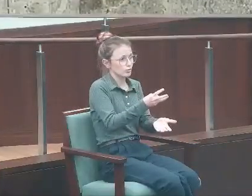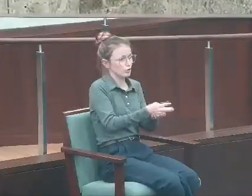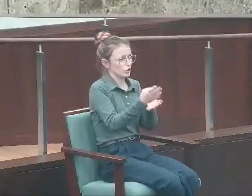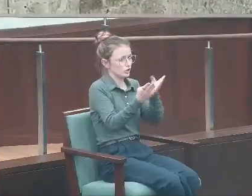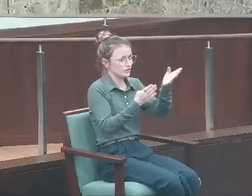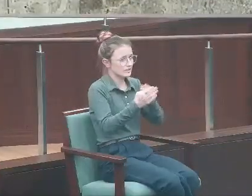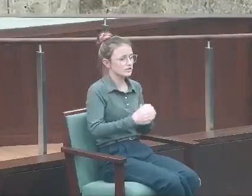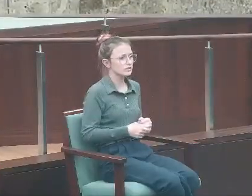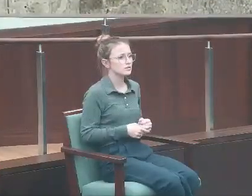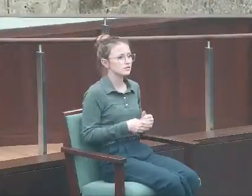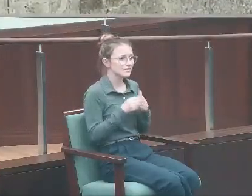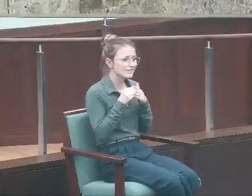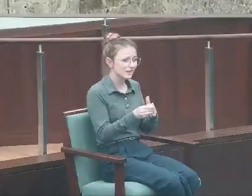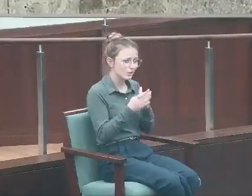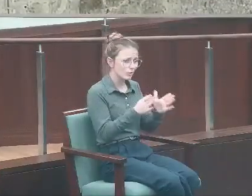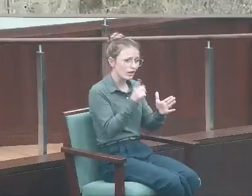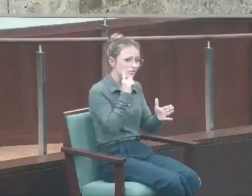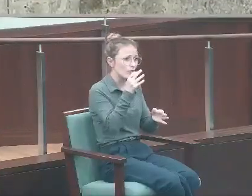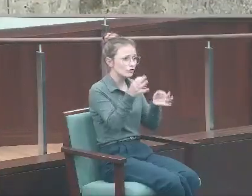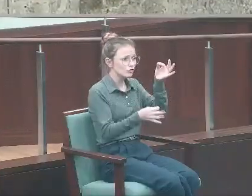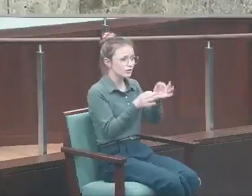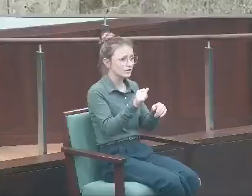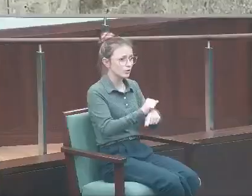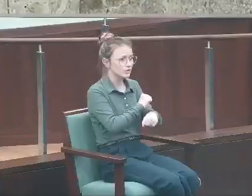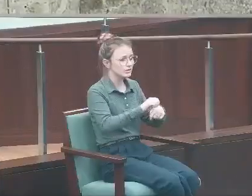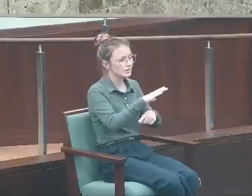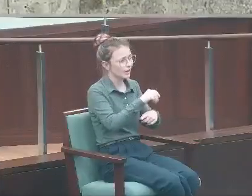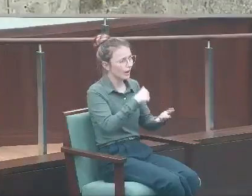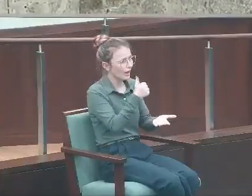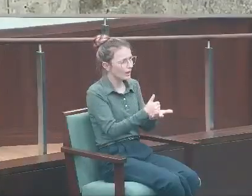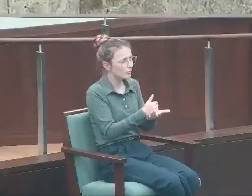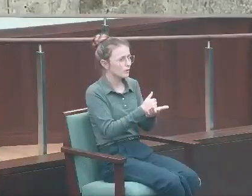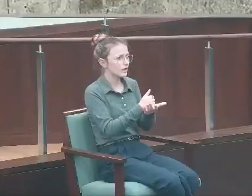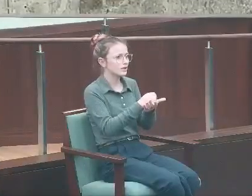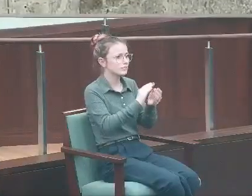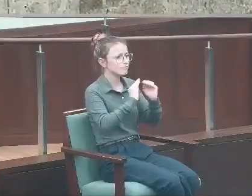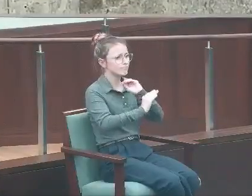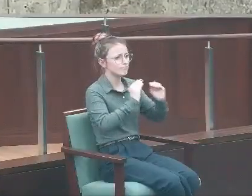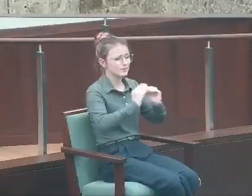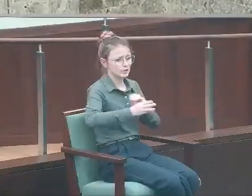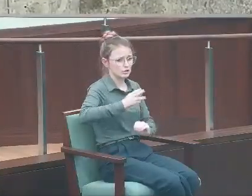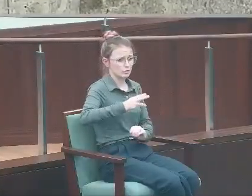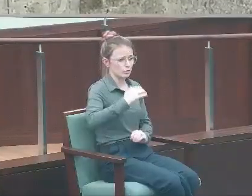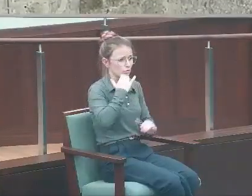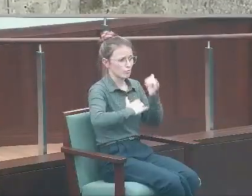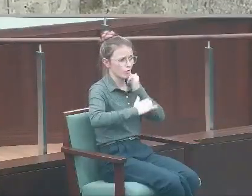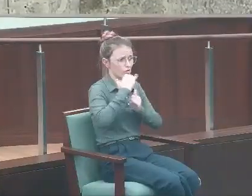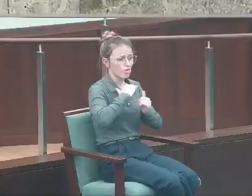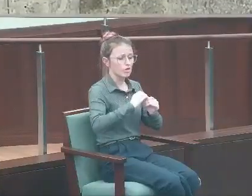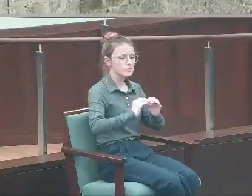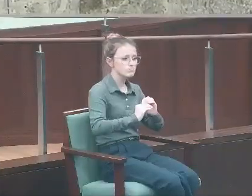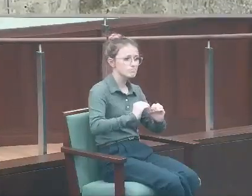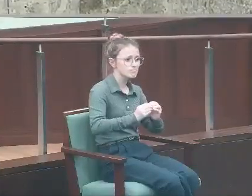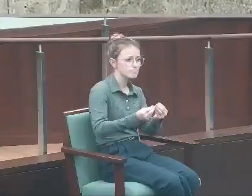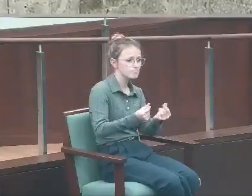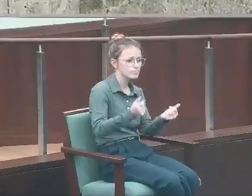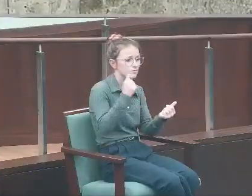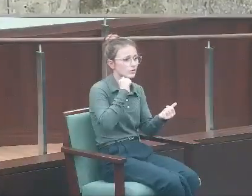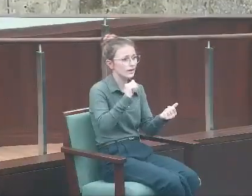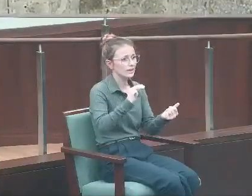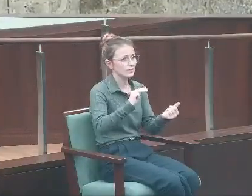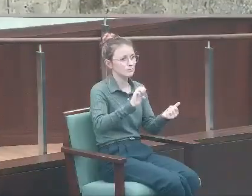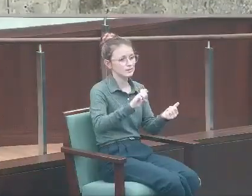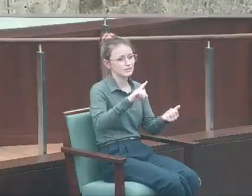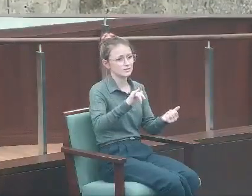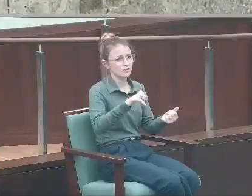restorative justice practices, and helping to right the historical wrongs faced by the Scotland AME Zion Church and